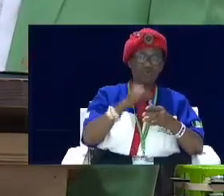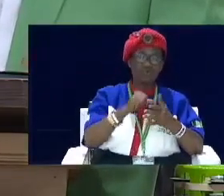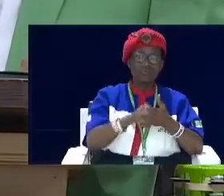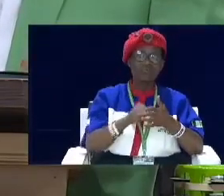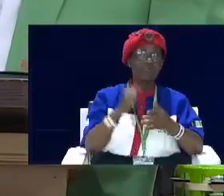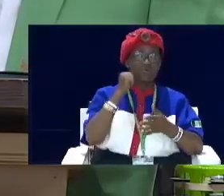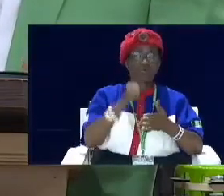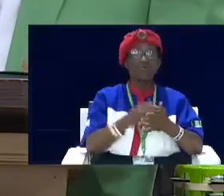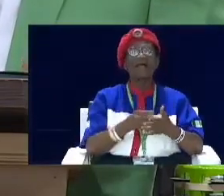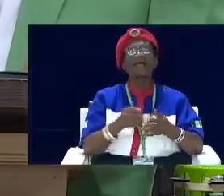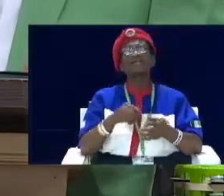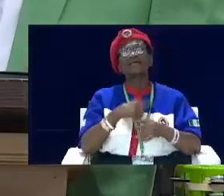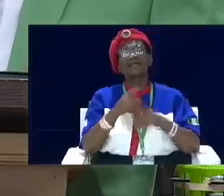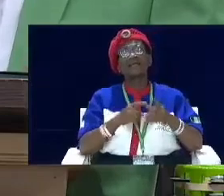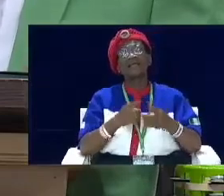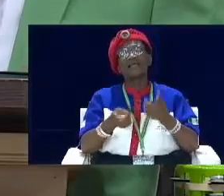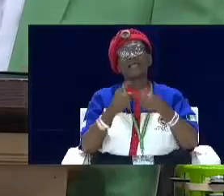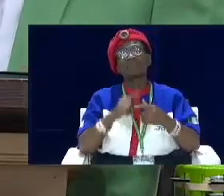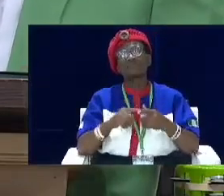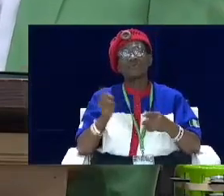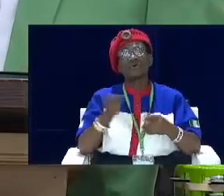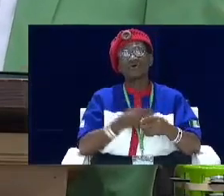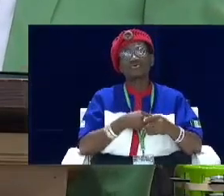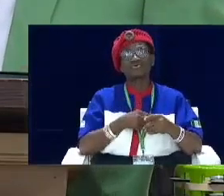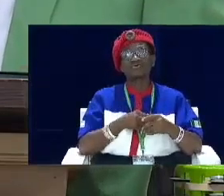wá. Completely